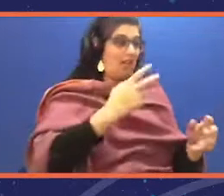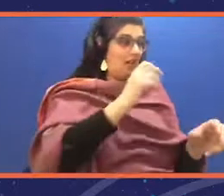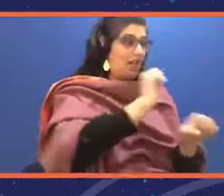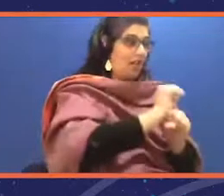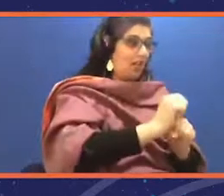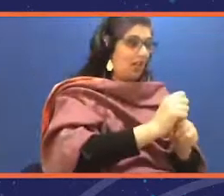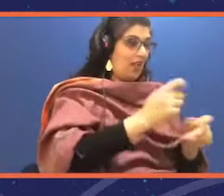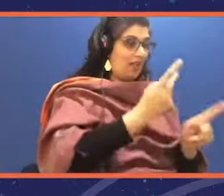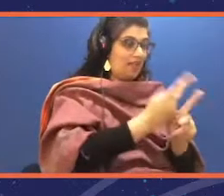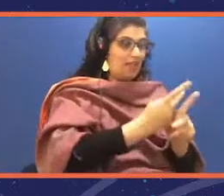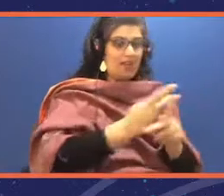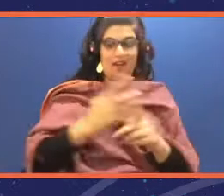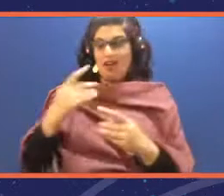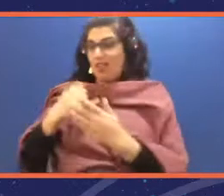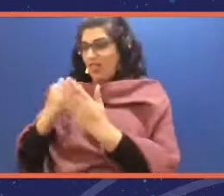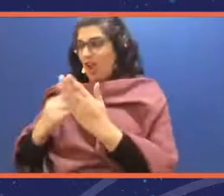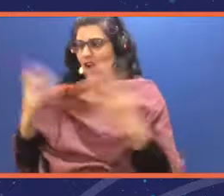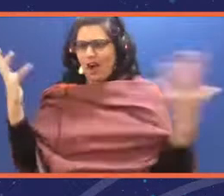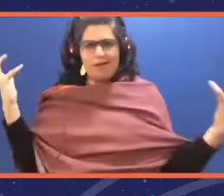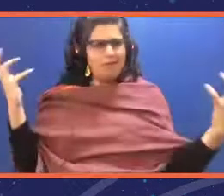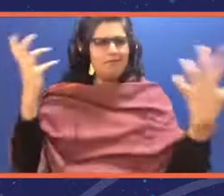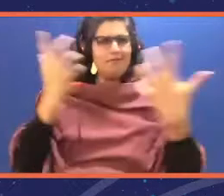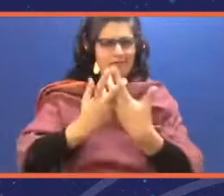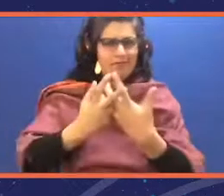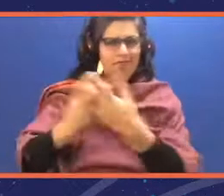is necessary.